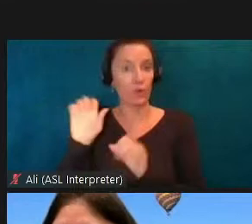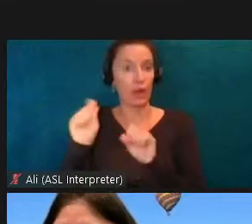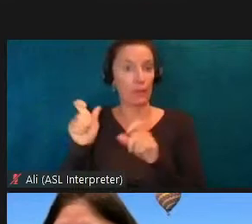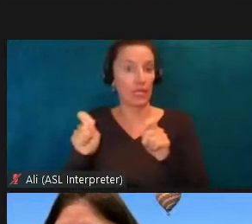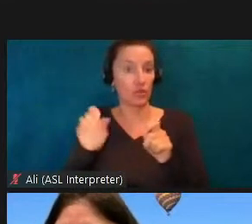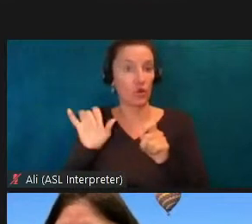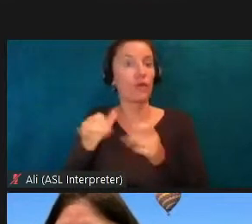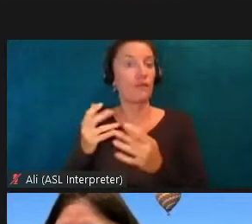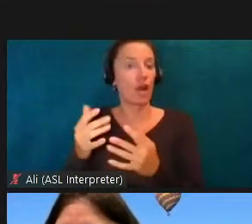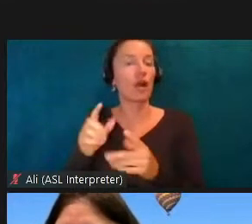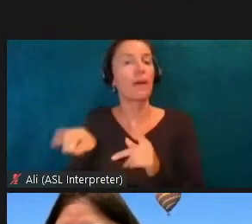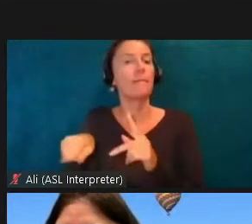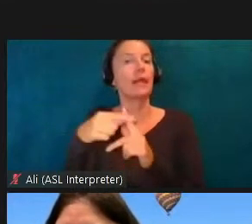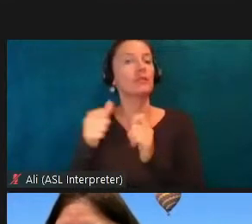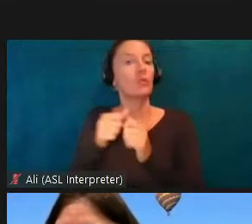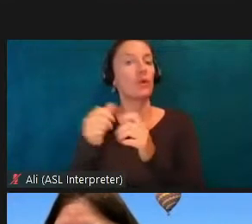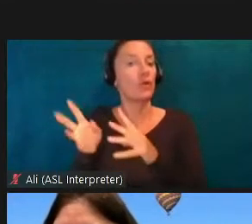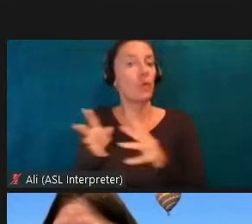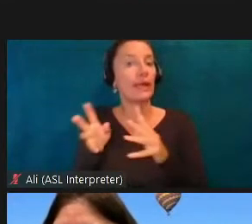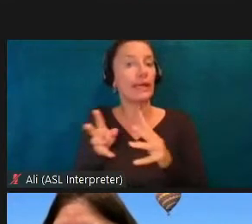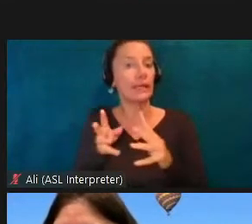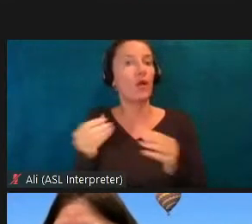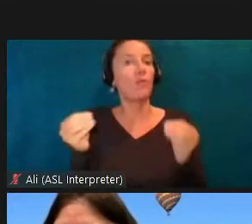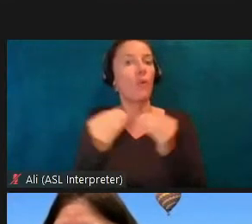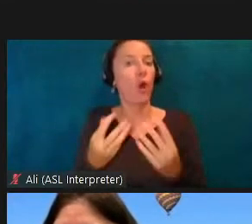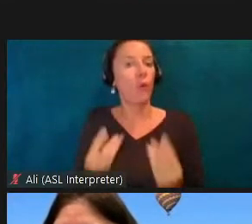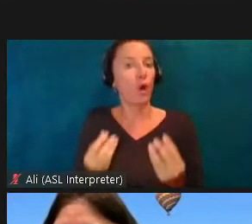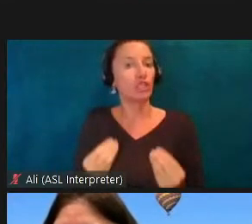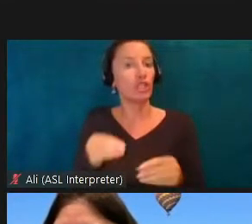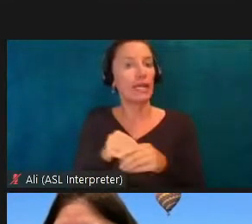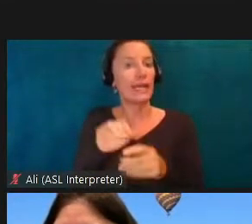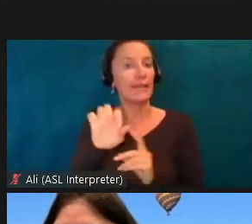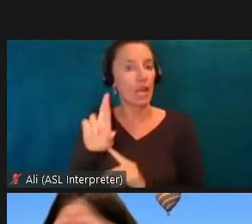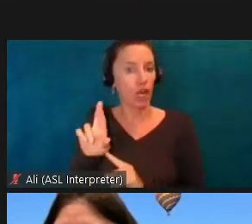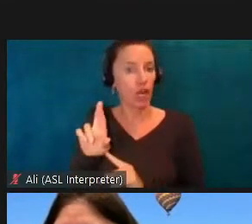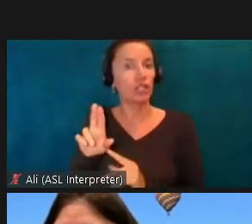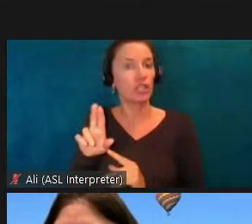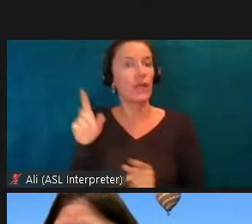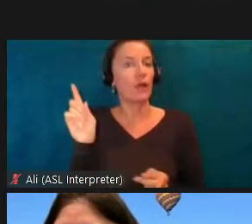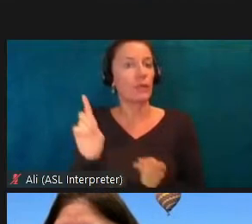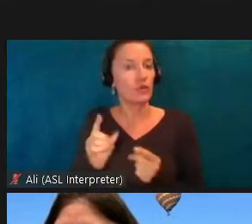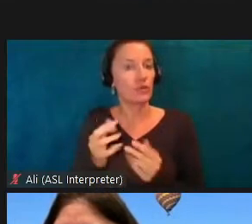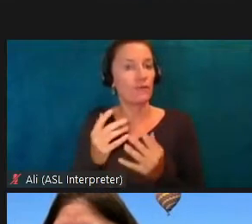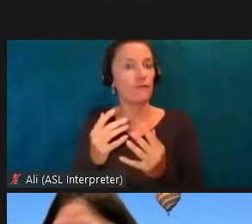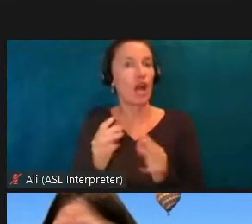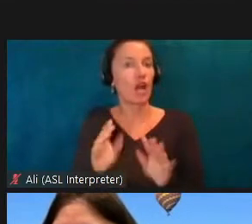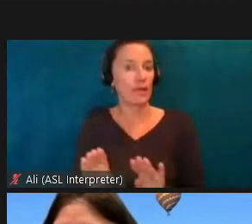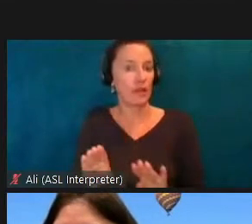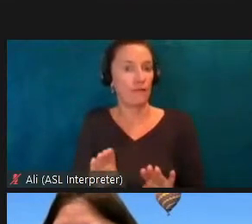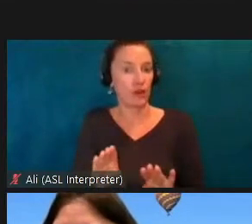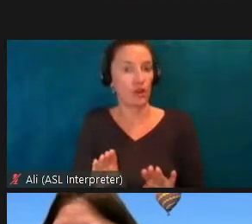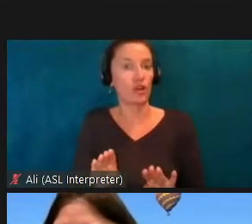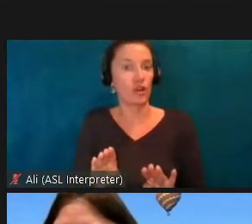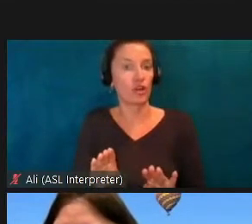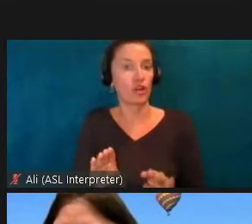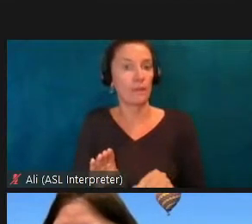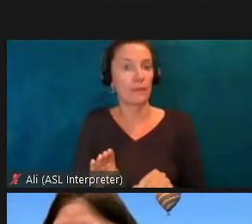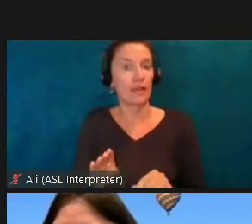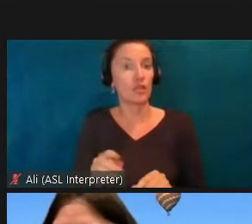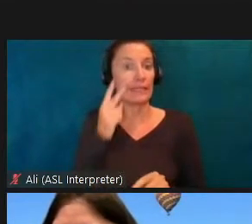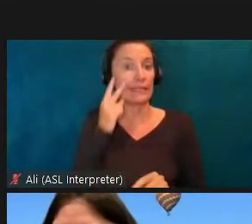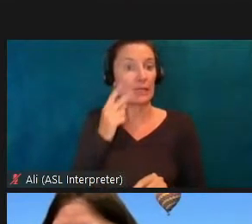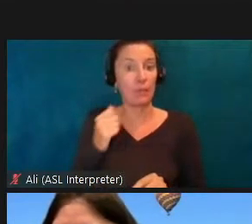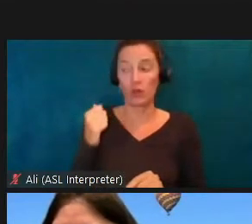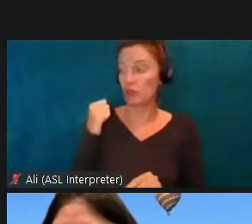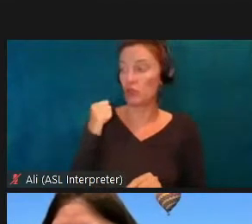moisture in the air, so the relative humidity is up. So it's kind of reduced the fire intensity and fire behavior. As you can see over my shoulder,